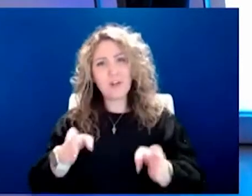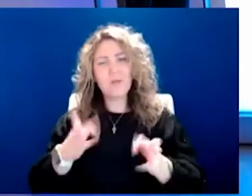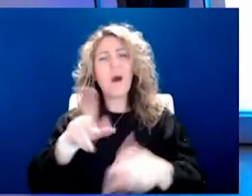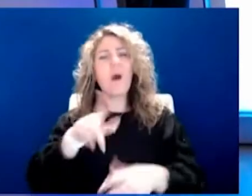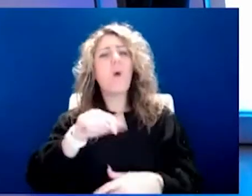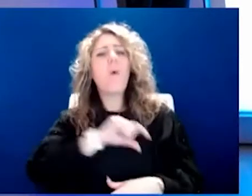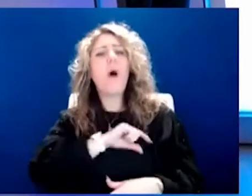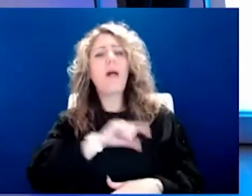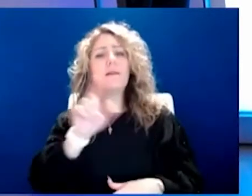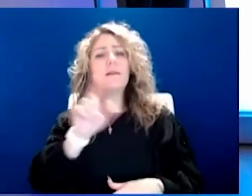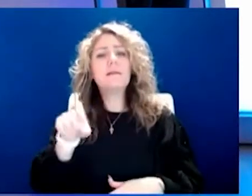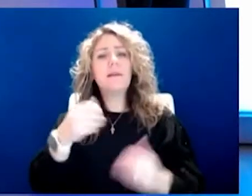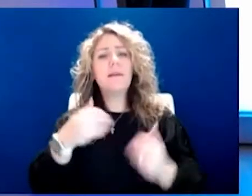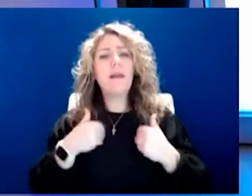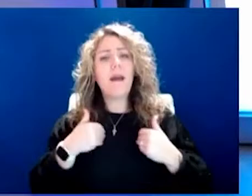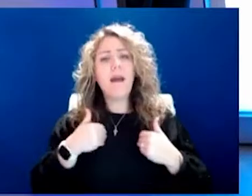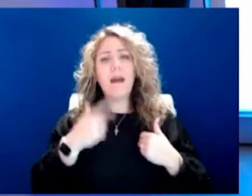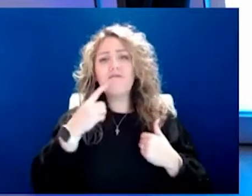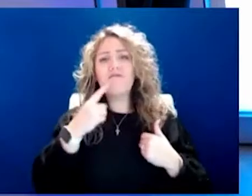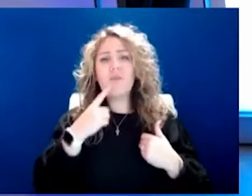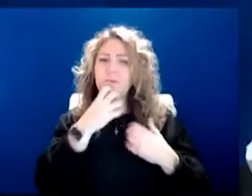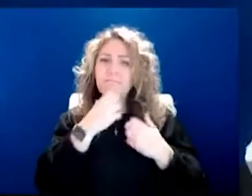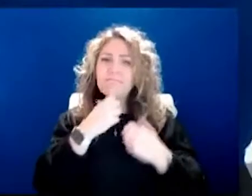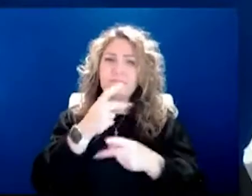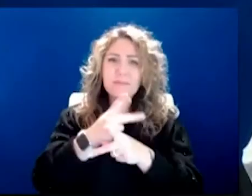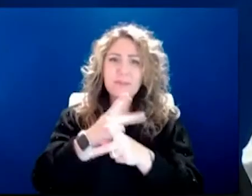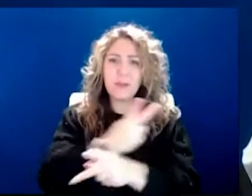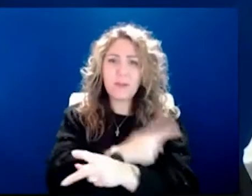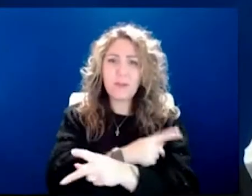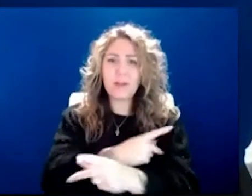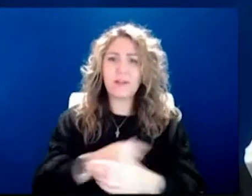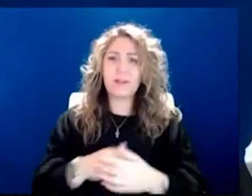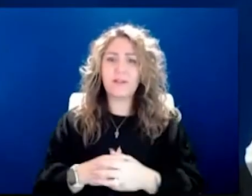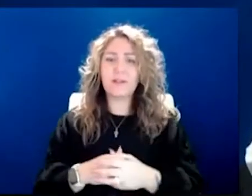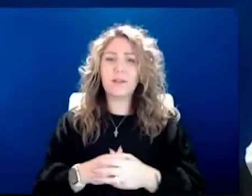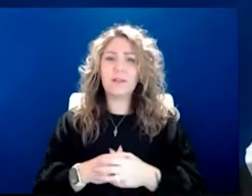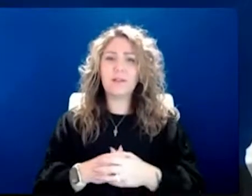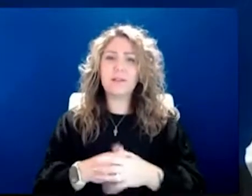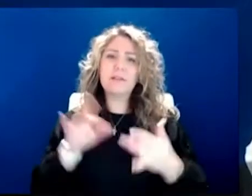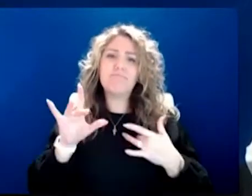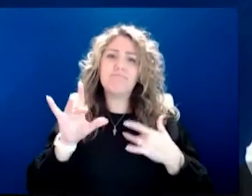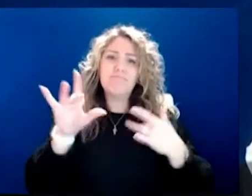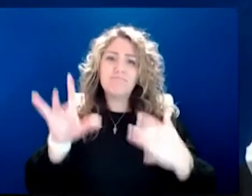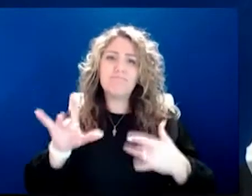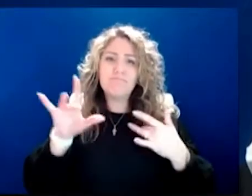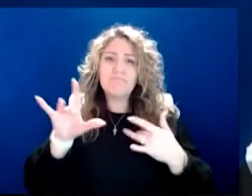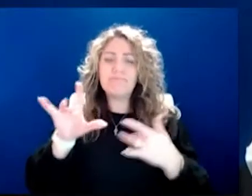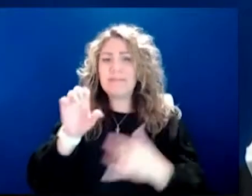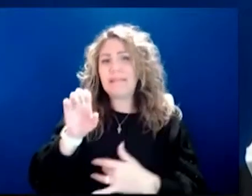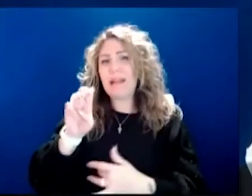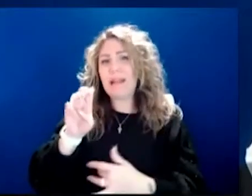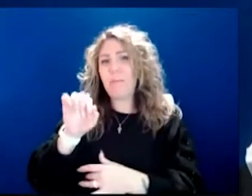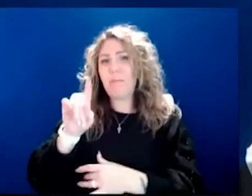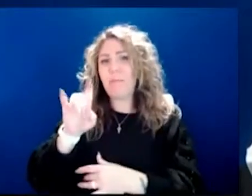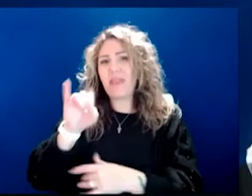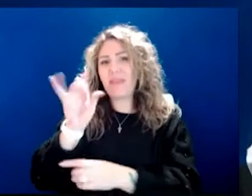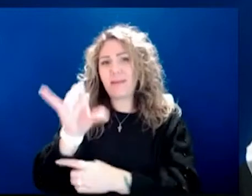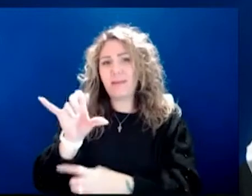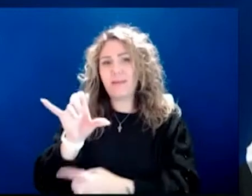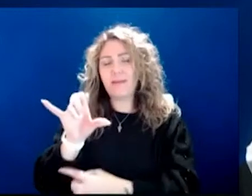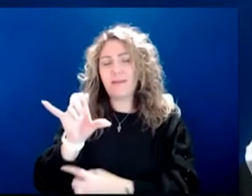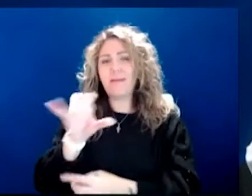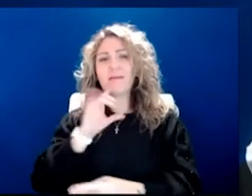to care for these patients? Be empathetic. We want someone that cares about people. We want you to feel